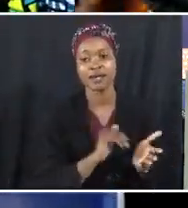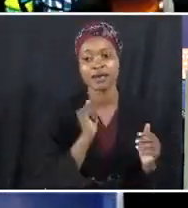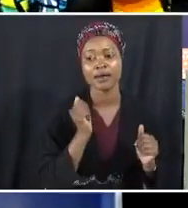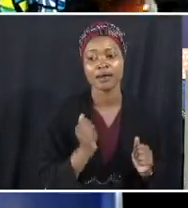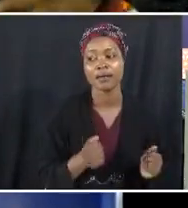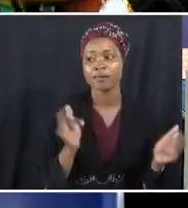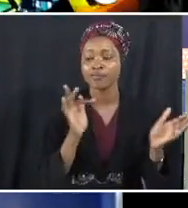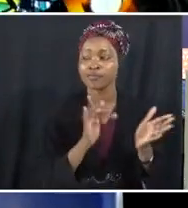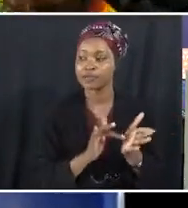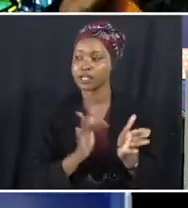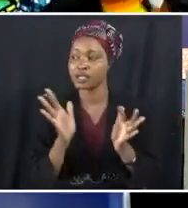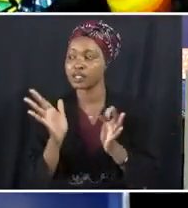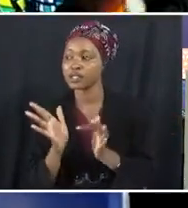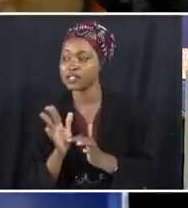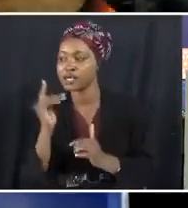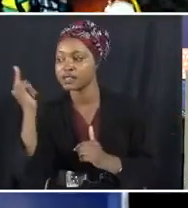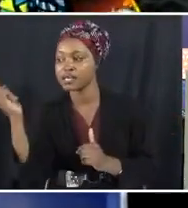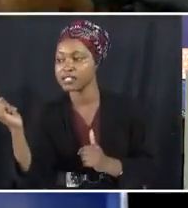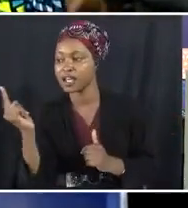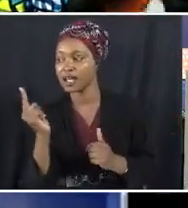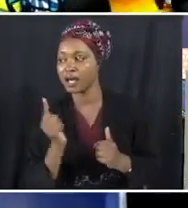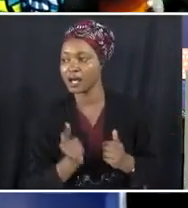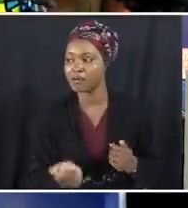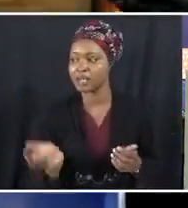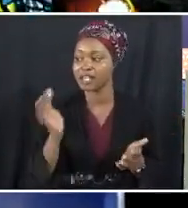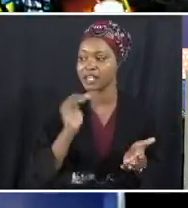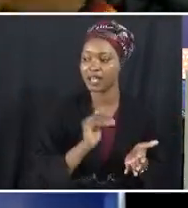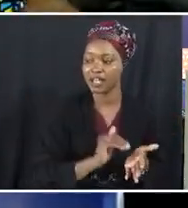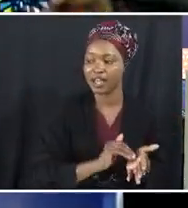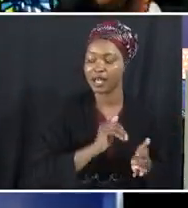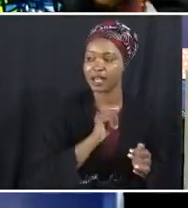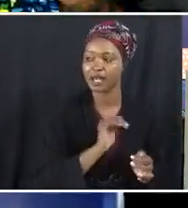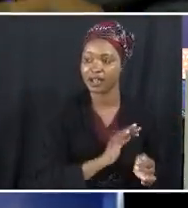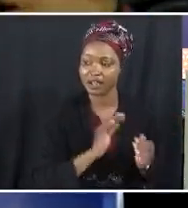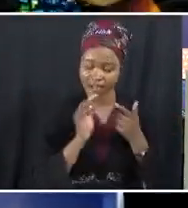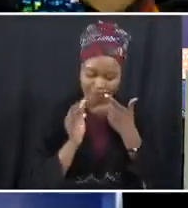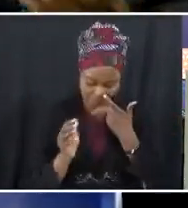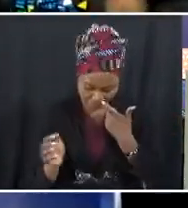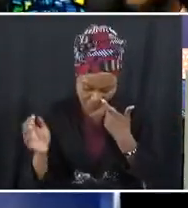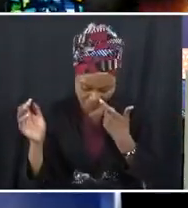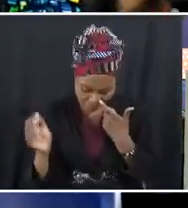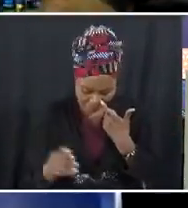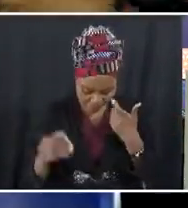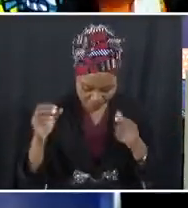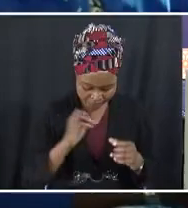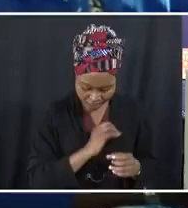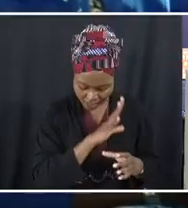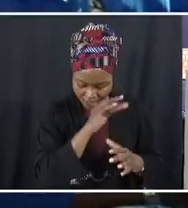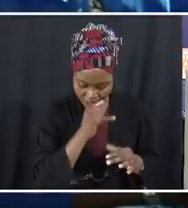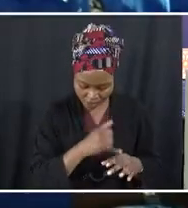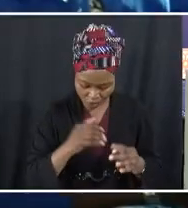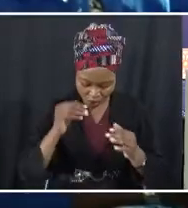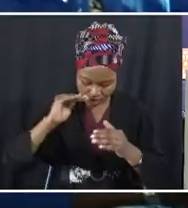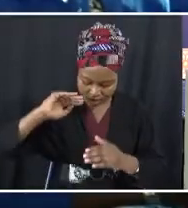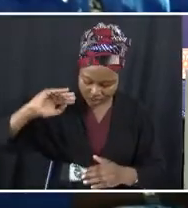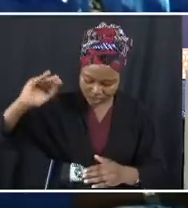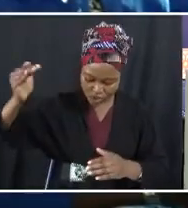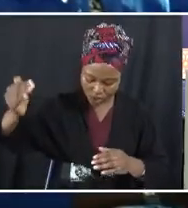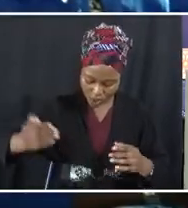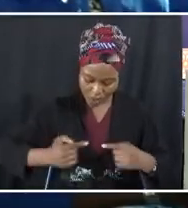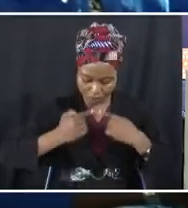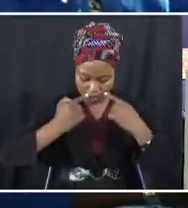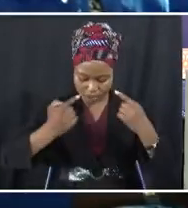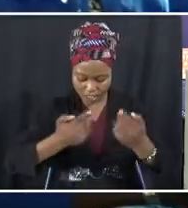coming again. Jesus is coming again. Echo it